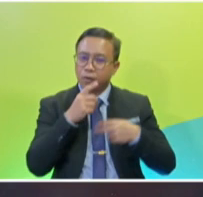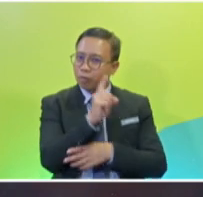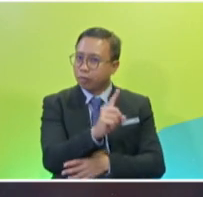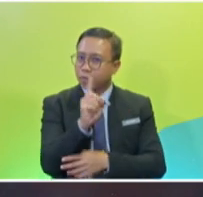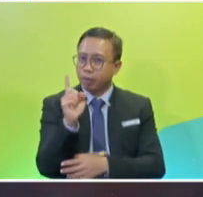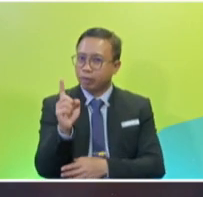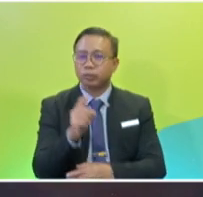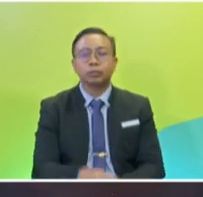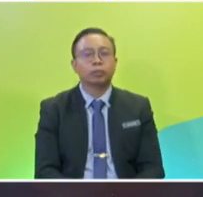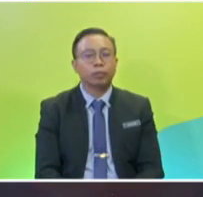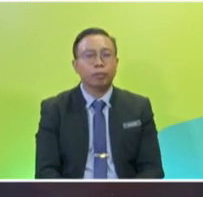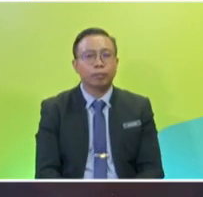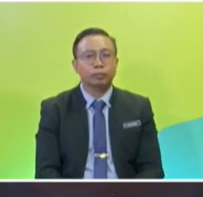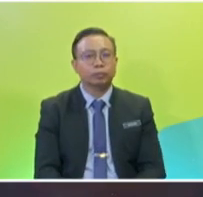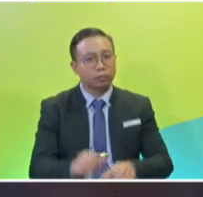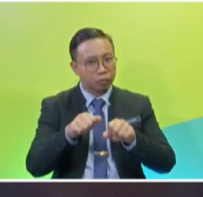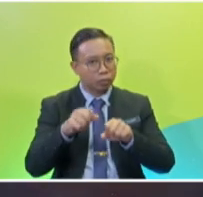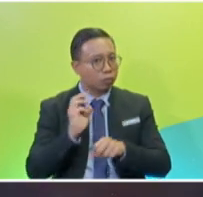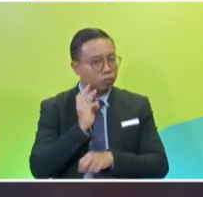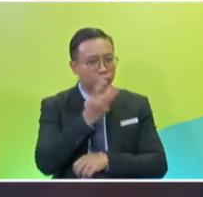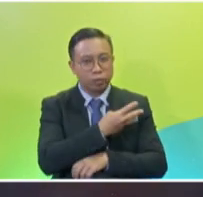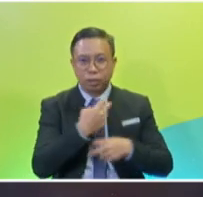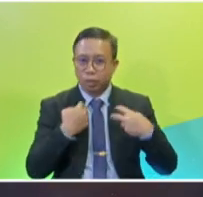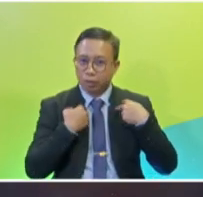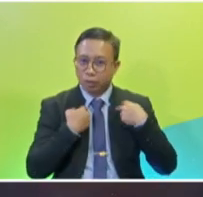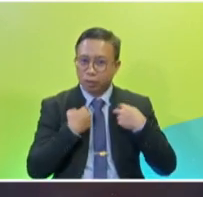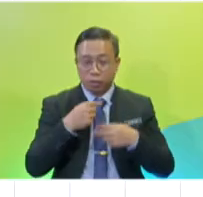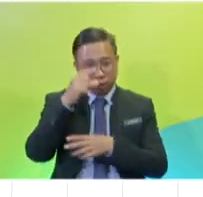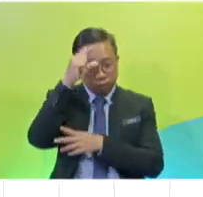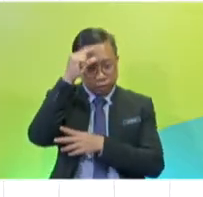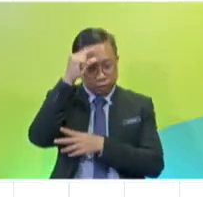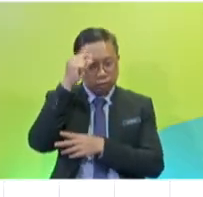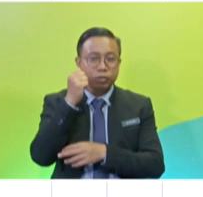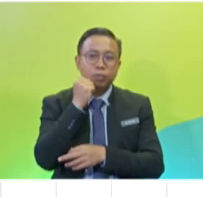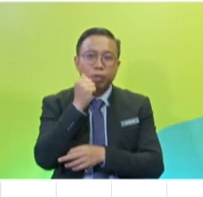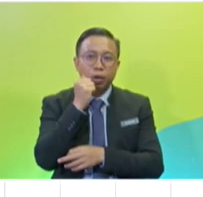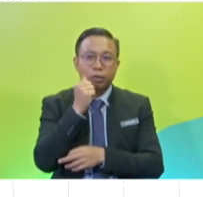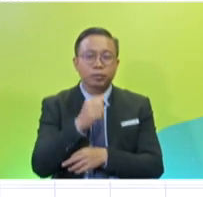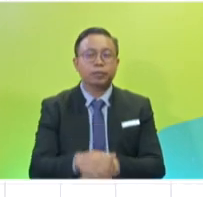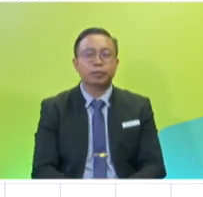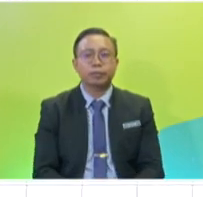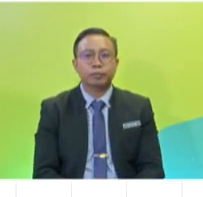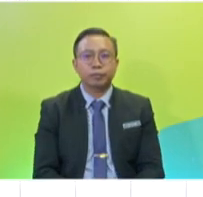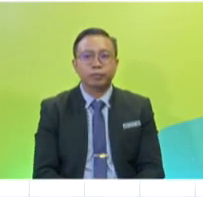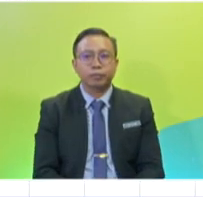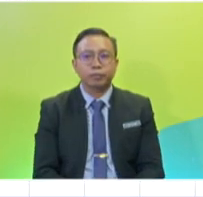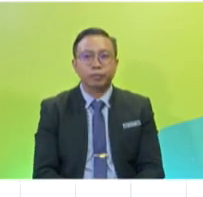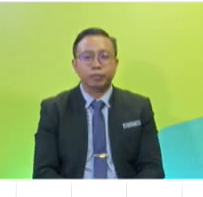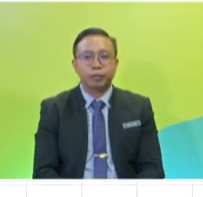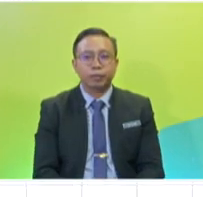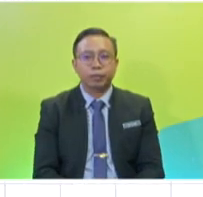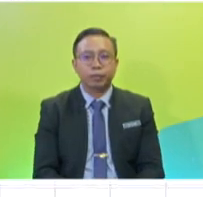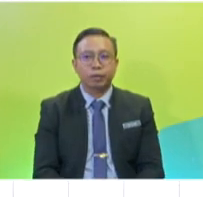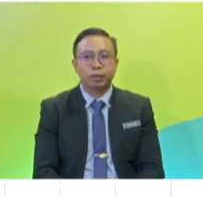All right. Mm-hmm. Okay, so we have our girls and a boy here back in the screen. Okay. So, we have Shahida Samsuri.